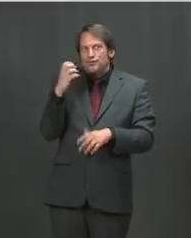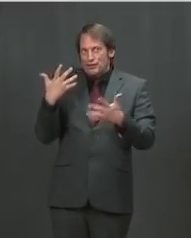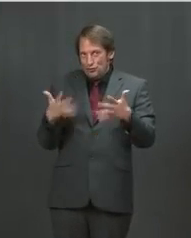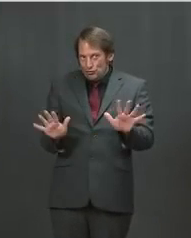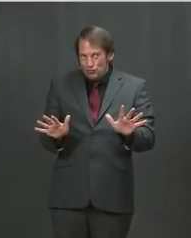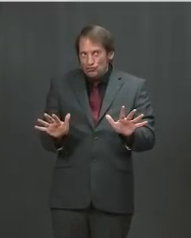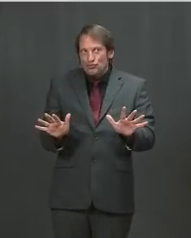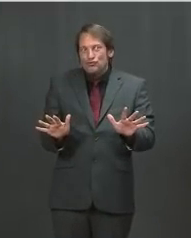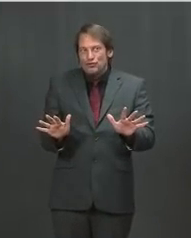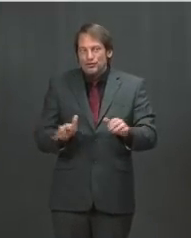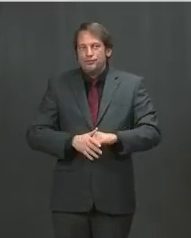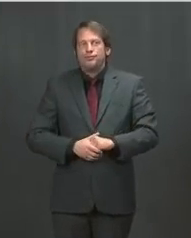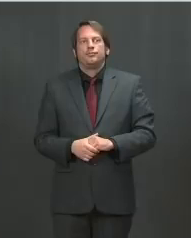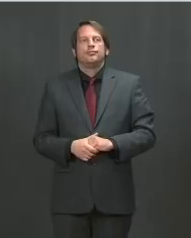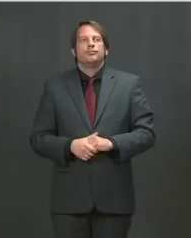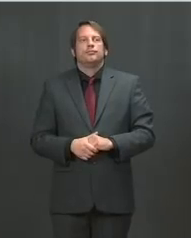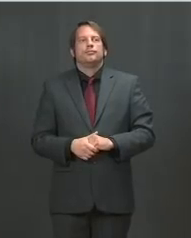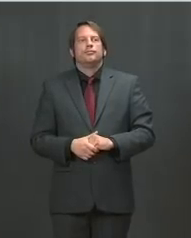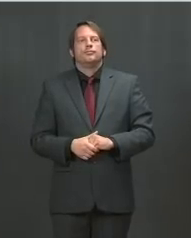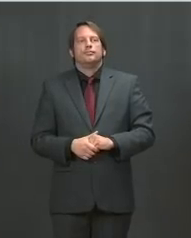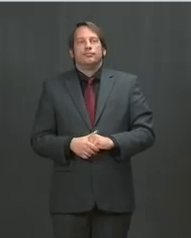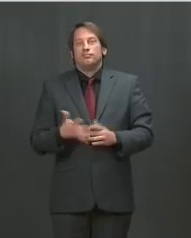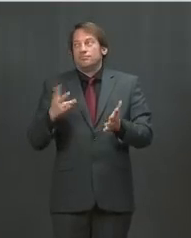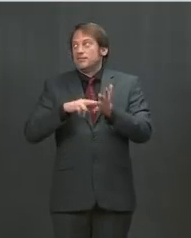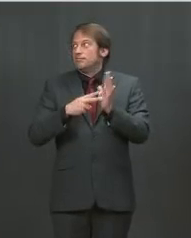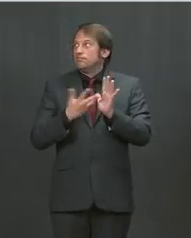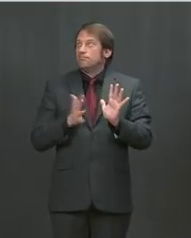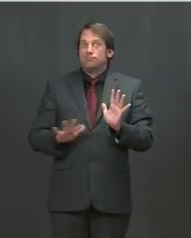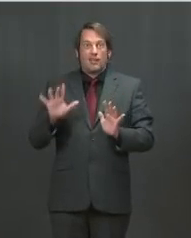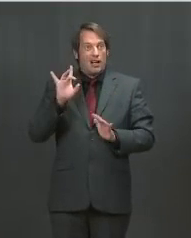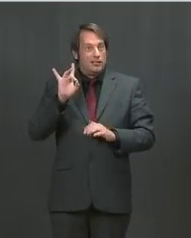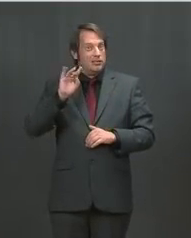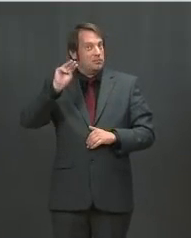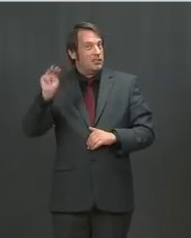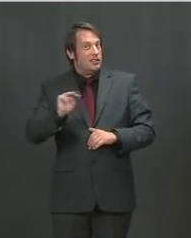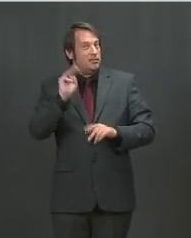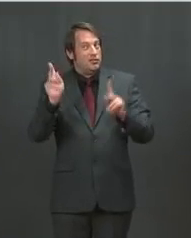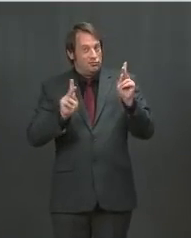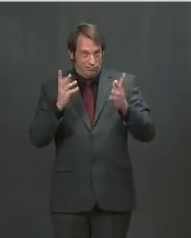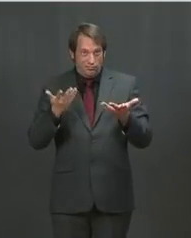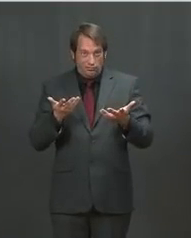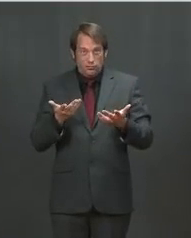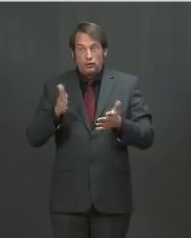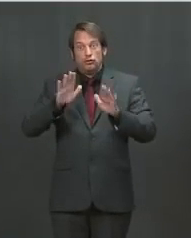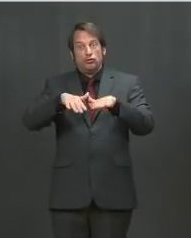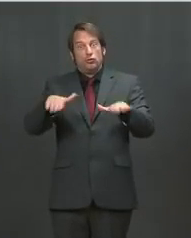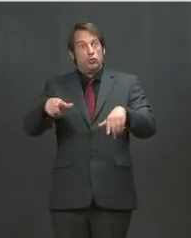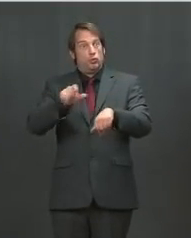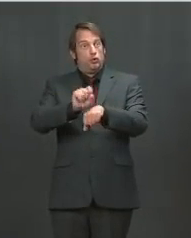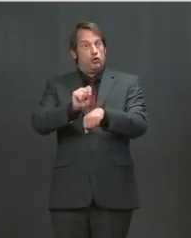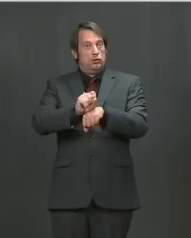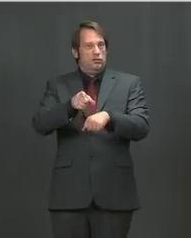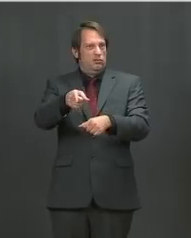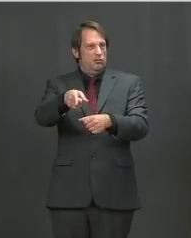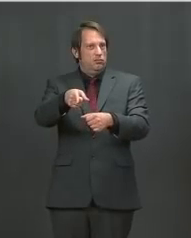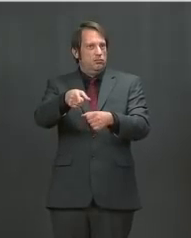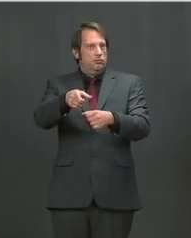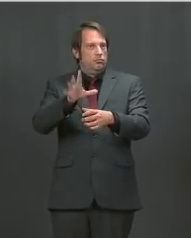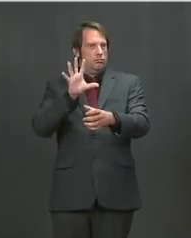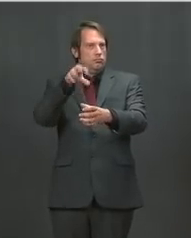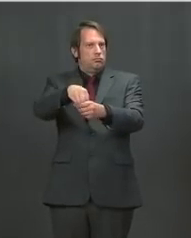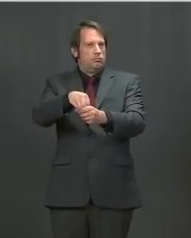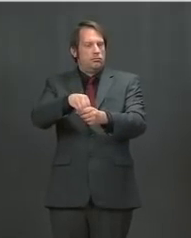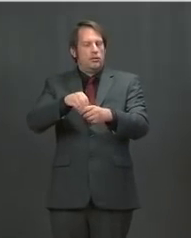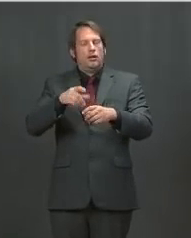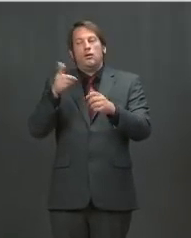nearly 8 million people, educating our children and working in our schools who have some protection against the virus.